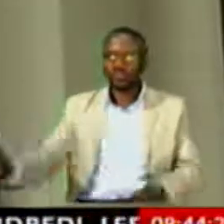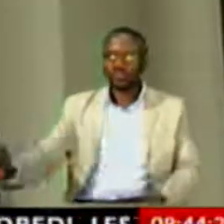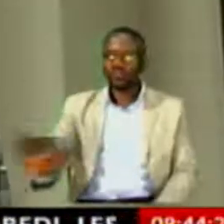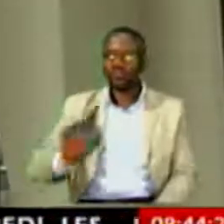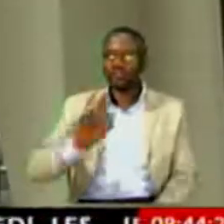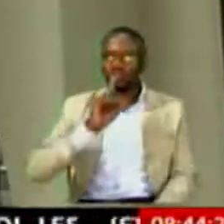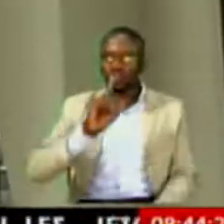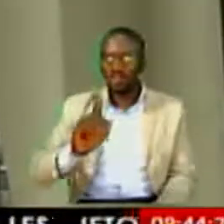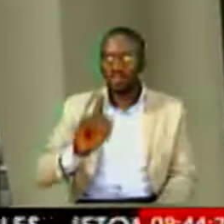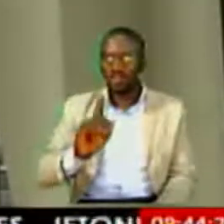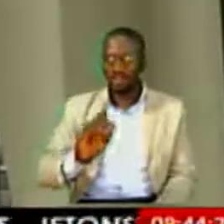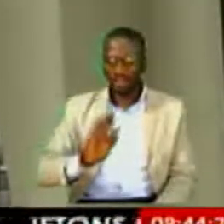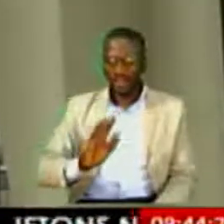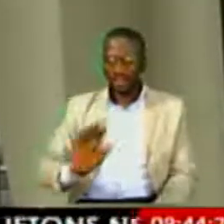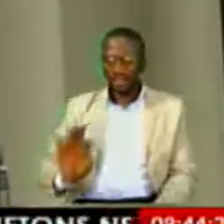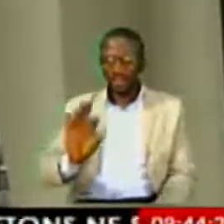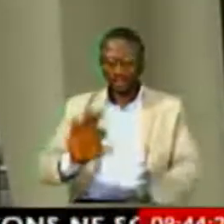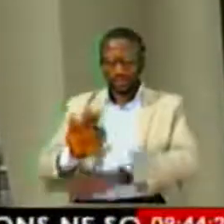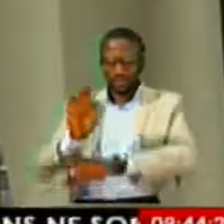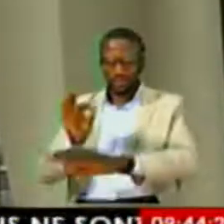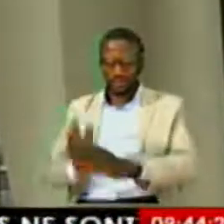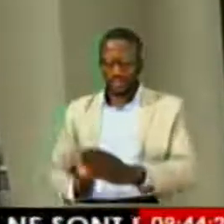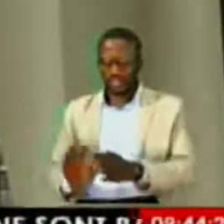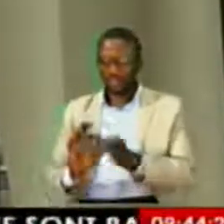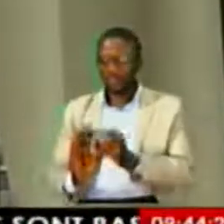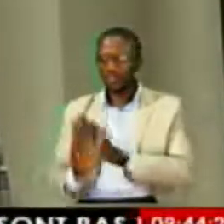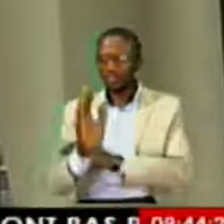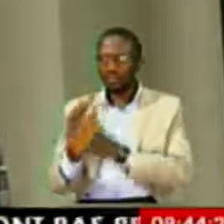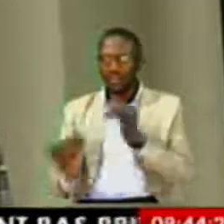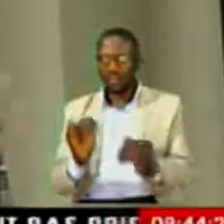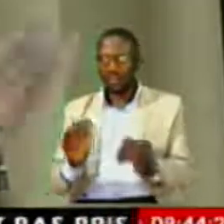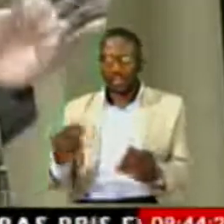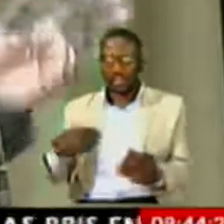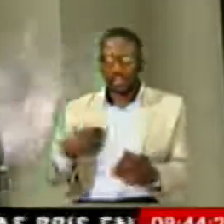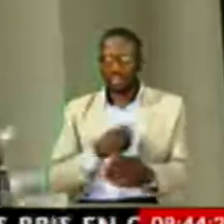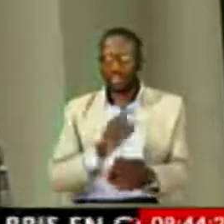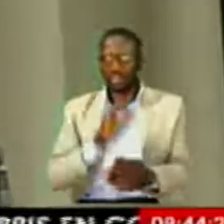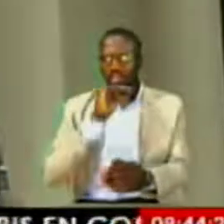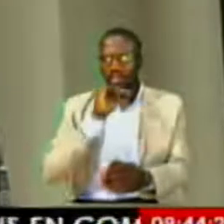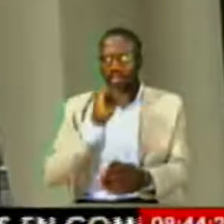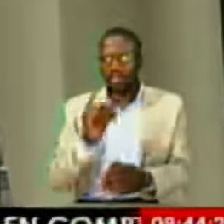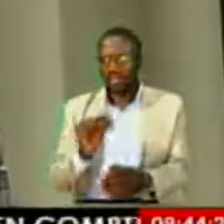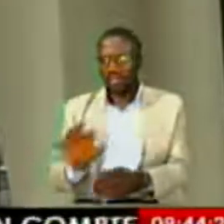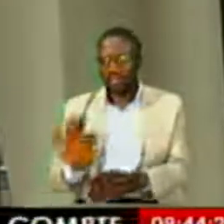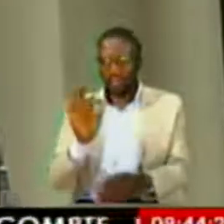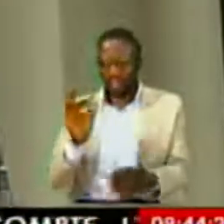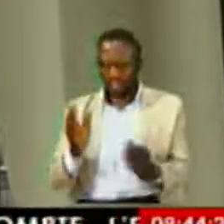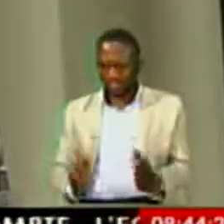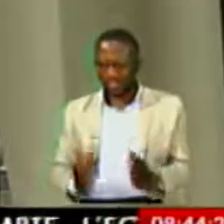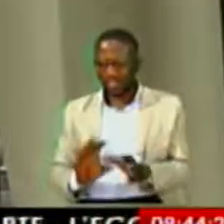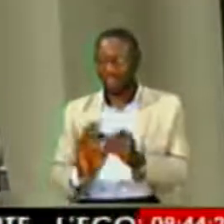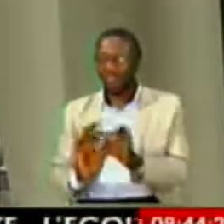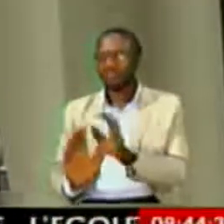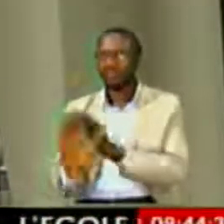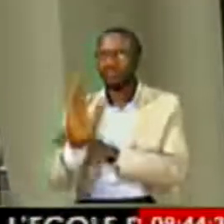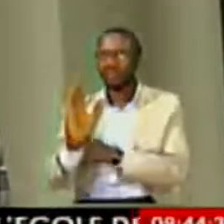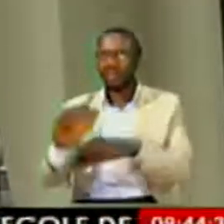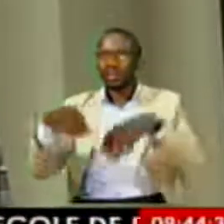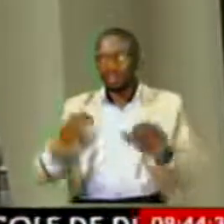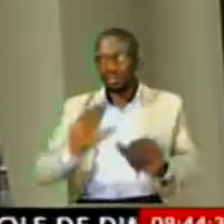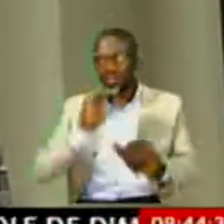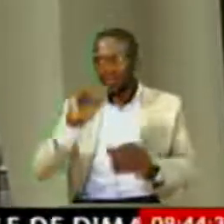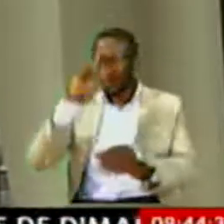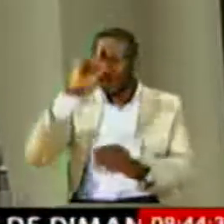of God. Parce que si nous étions pas des élus because de if Dieu, we were not elect of God, pas croire ce message. We wouldn't have believed this message. Il faut pas oublier cela.